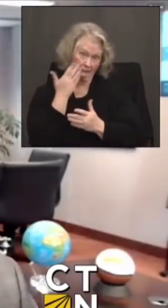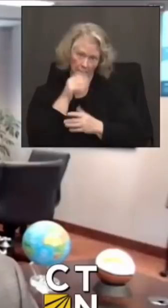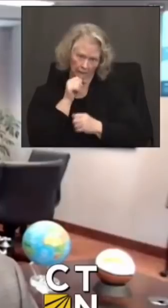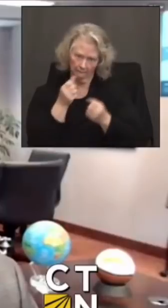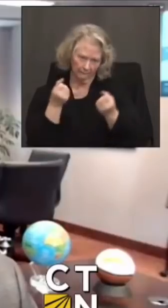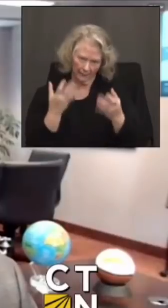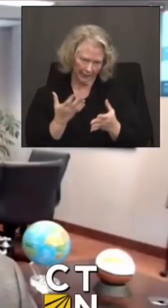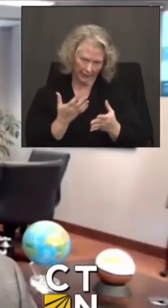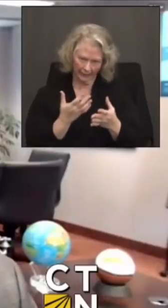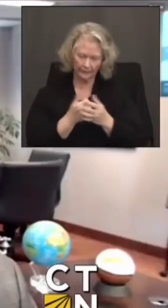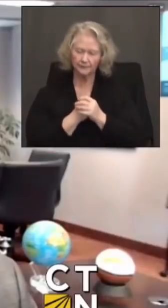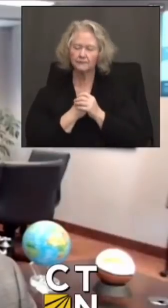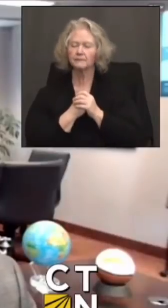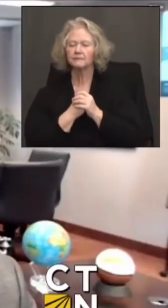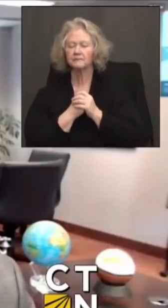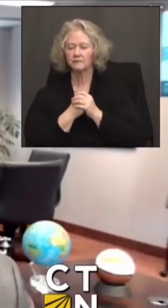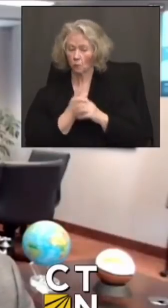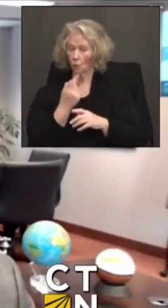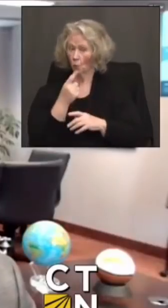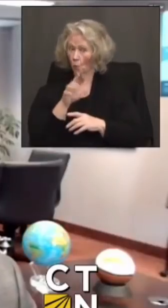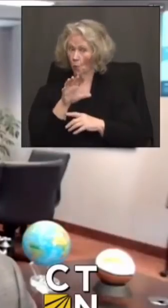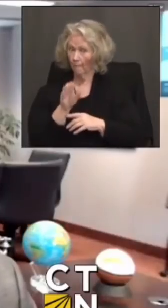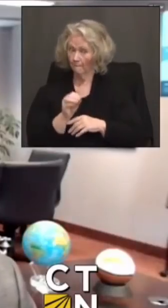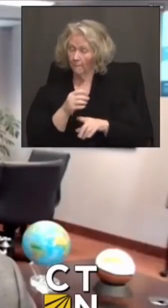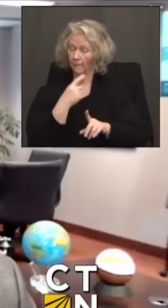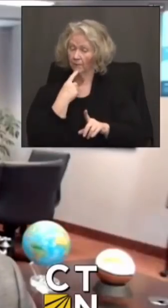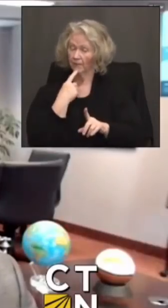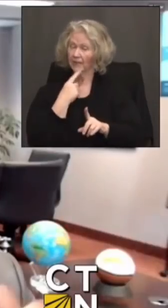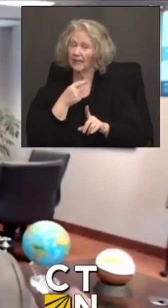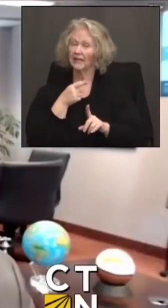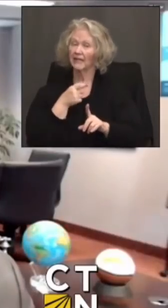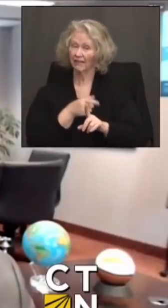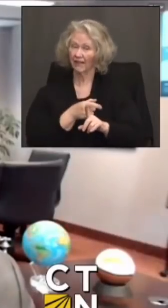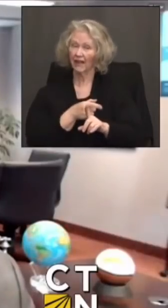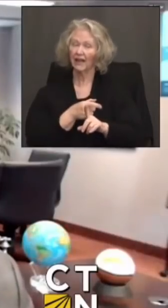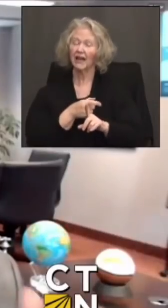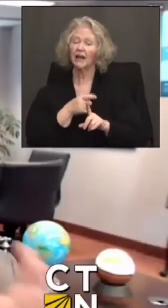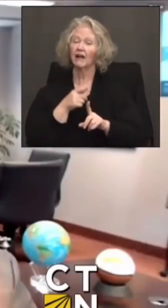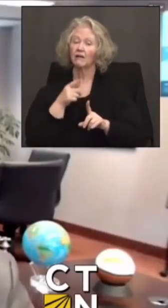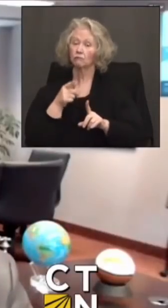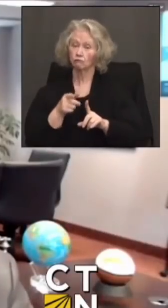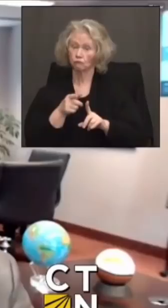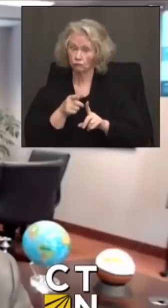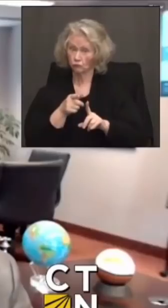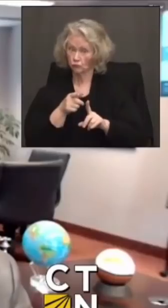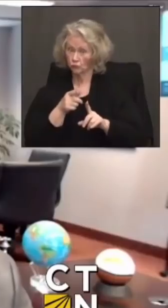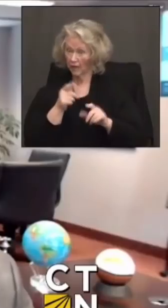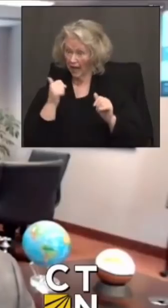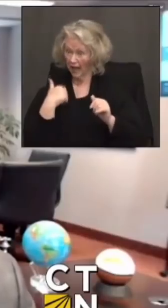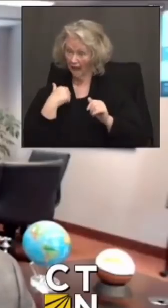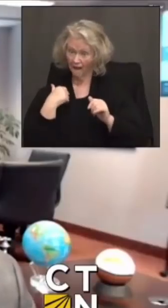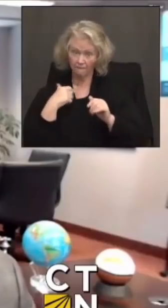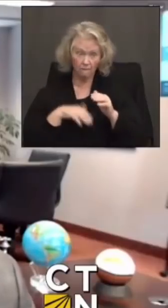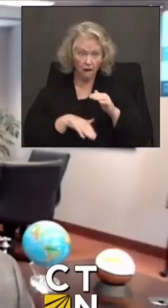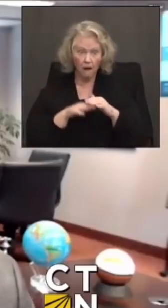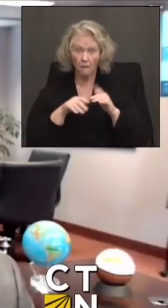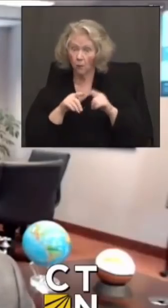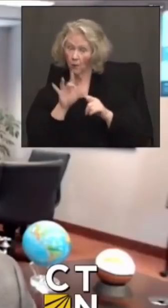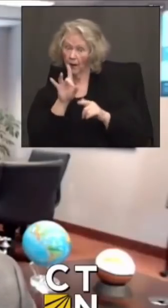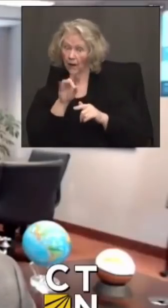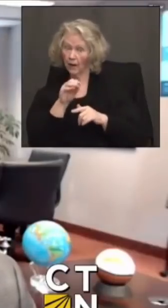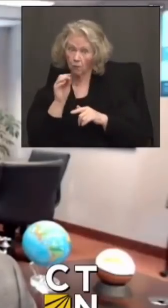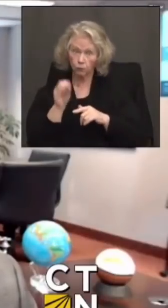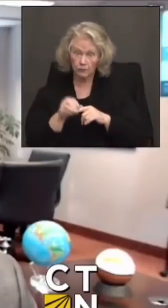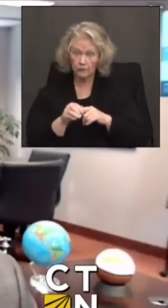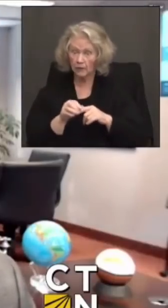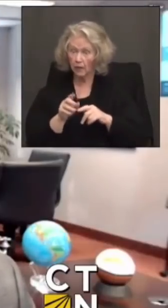between. One company we talked to has a paid company lunch when they get to 80%. So when all across the